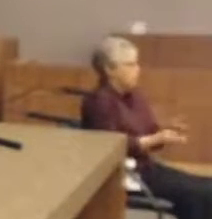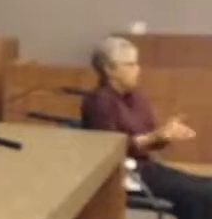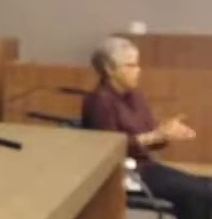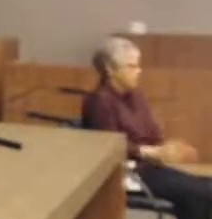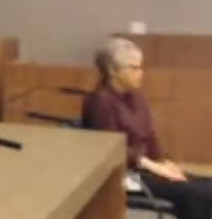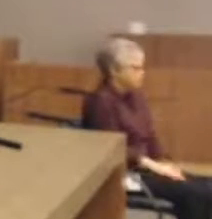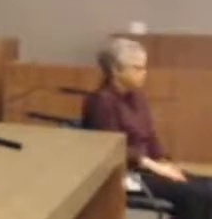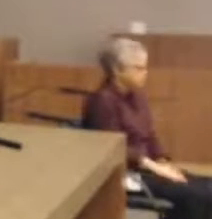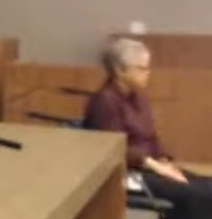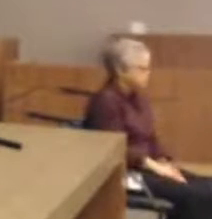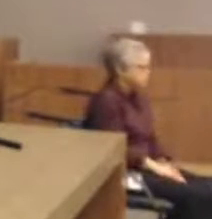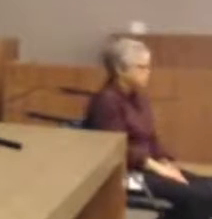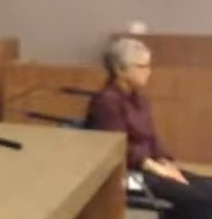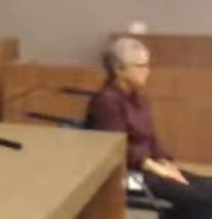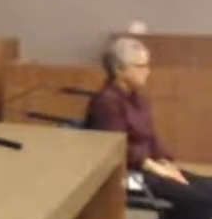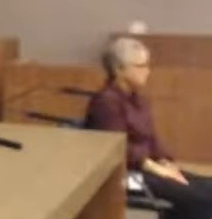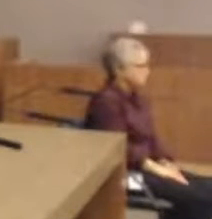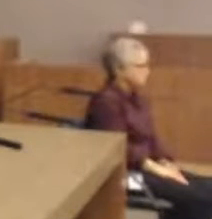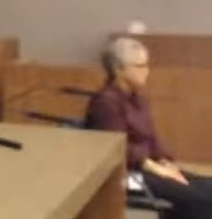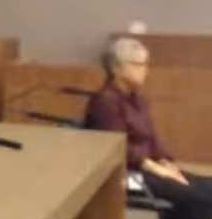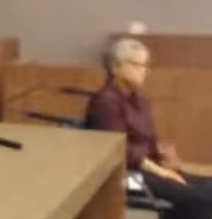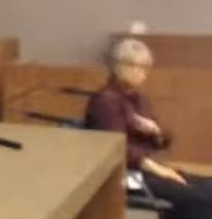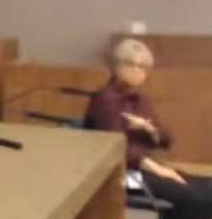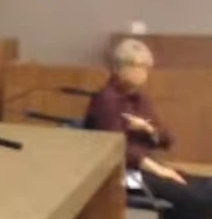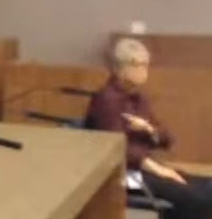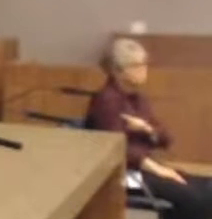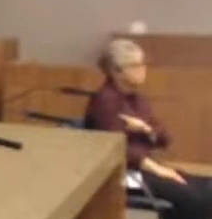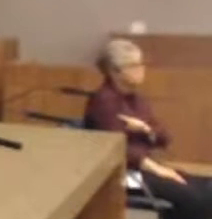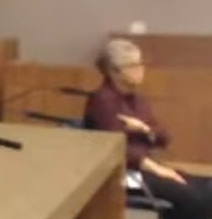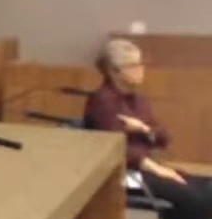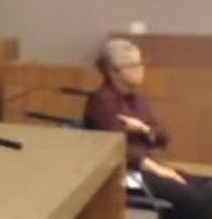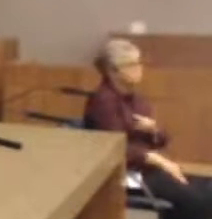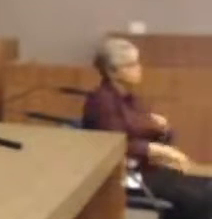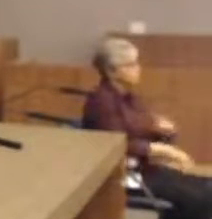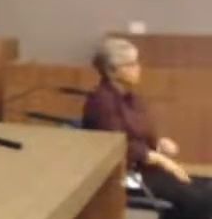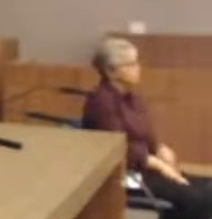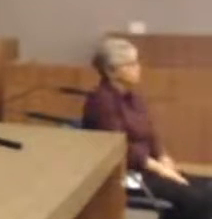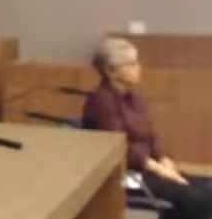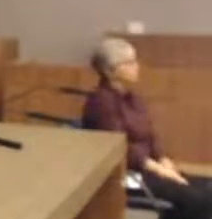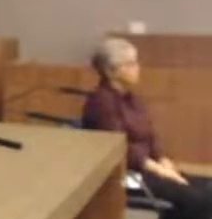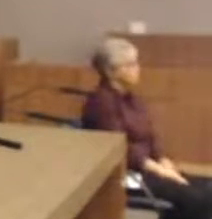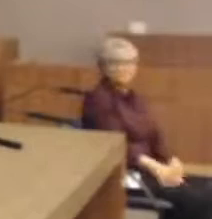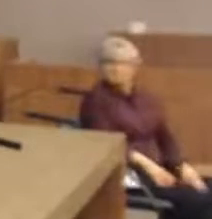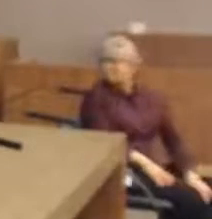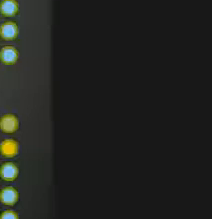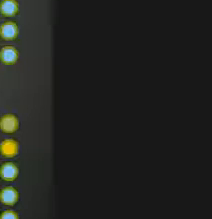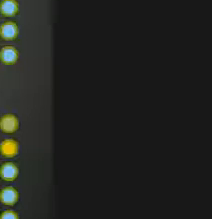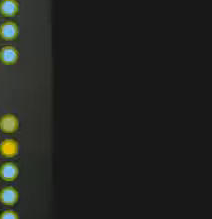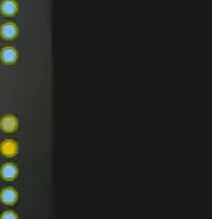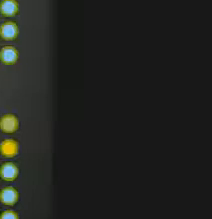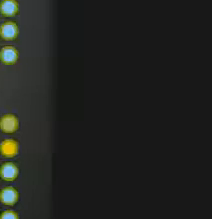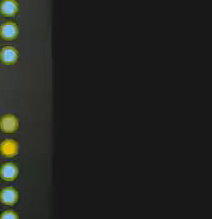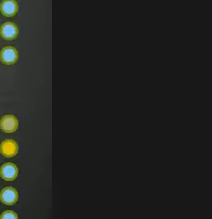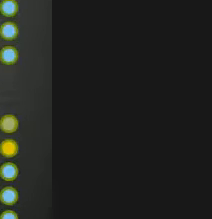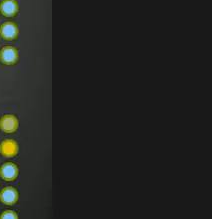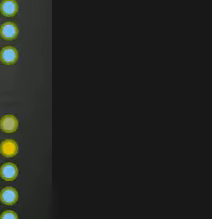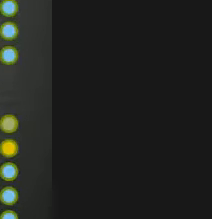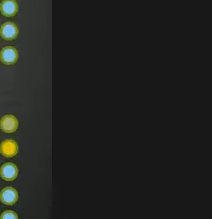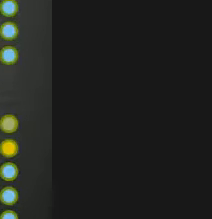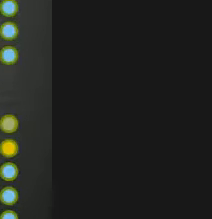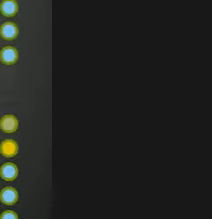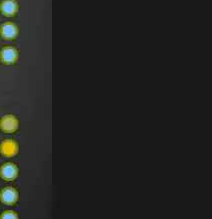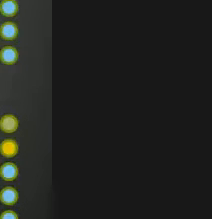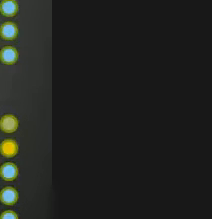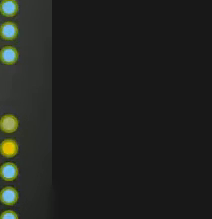So here goes the information. It's in categories. It's neatly organized. The brain knows where to send it now. But the problem